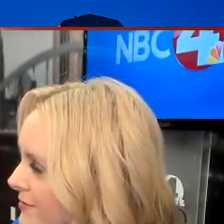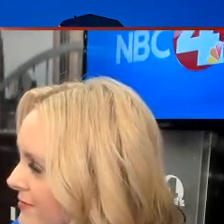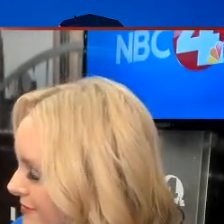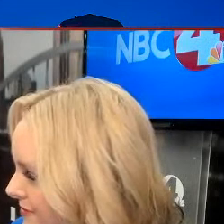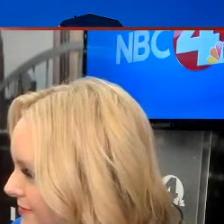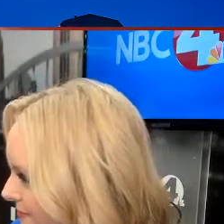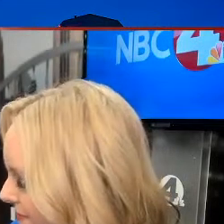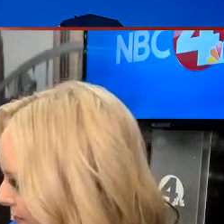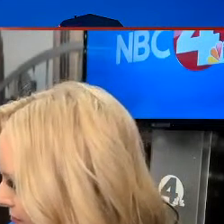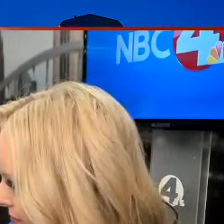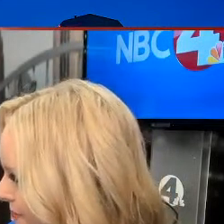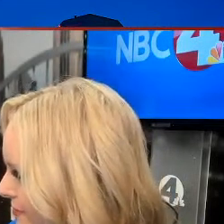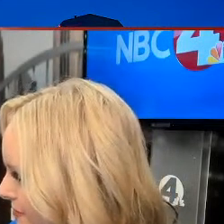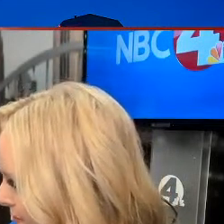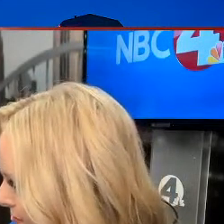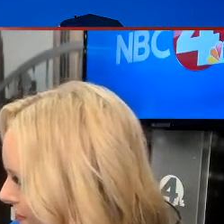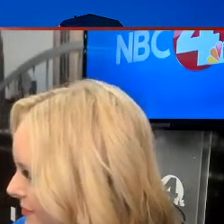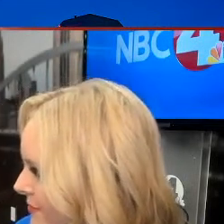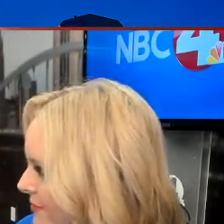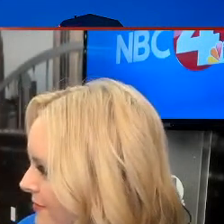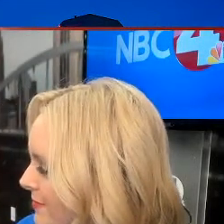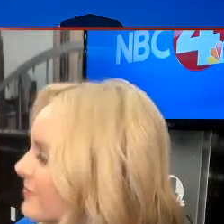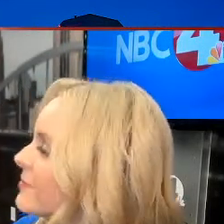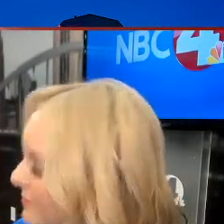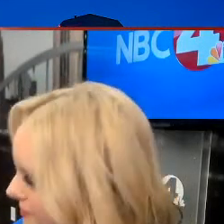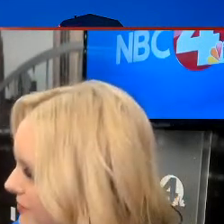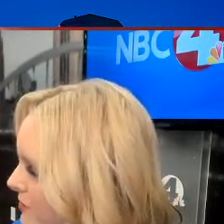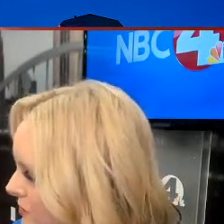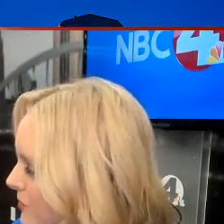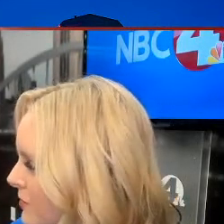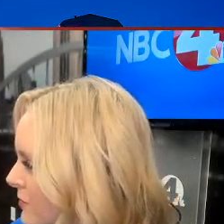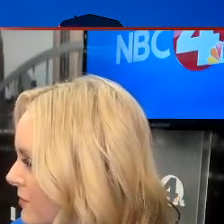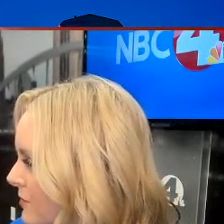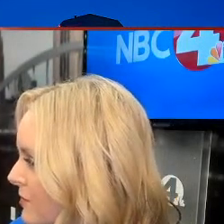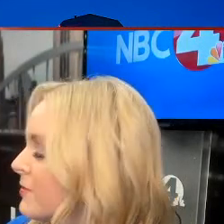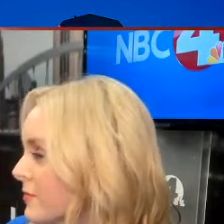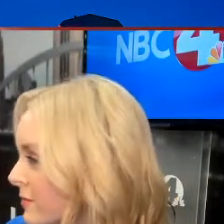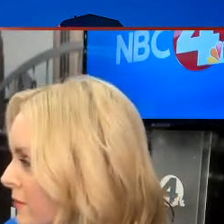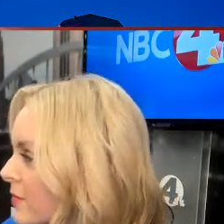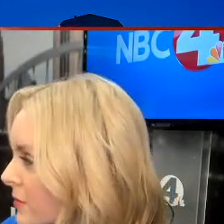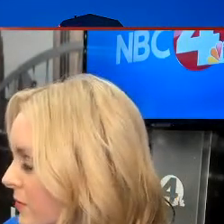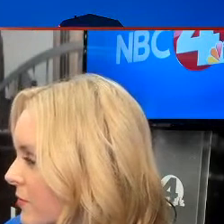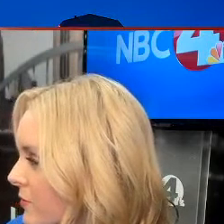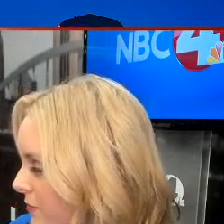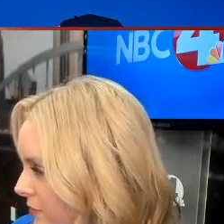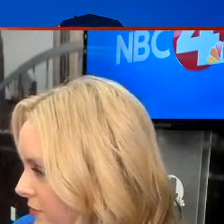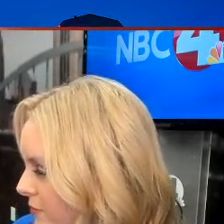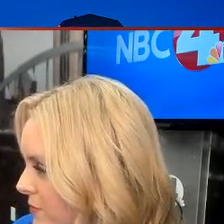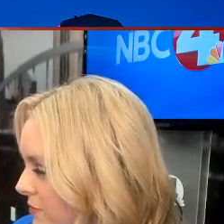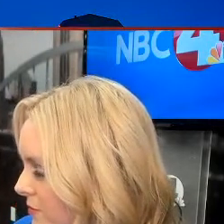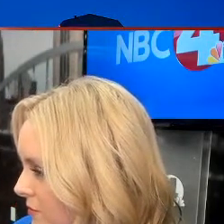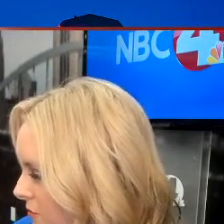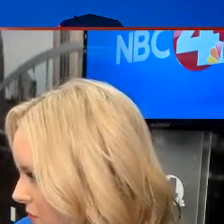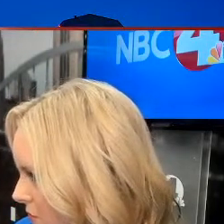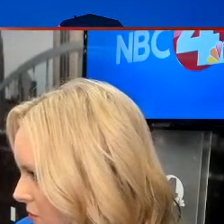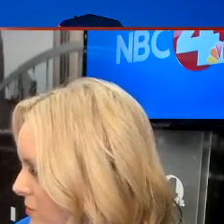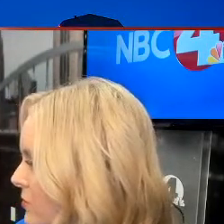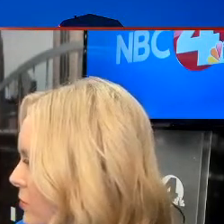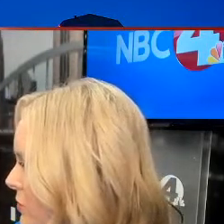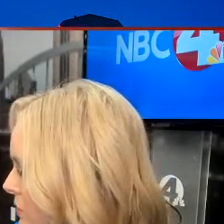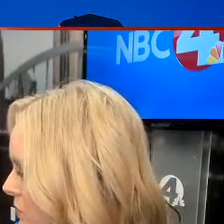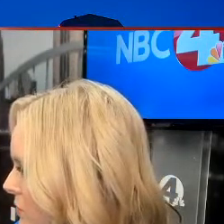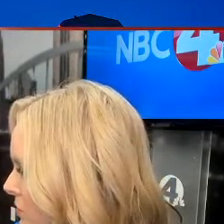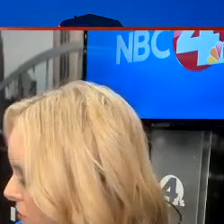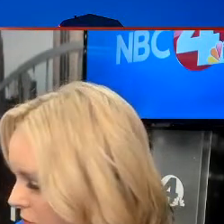know how the coronavirus will ultimately mingle with the flu virus, obviously. And our biggest concern has always been our hospitals, and